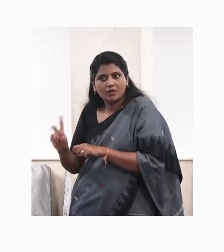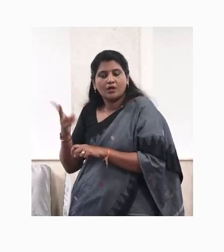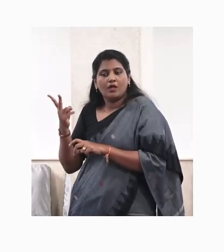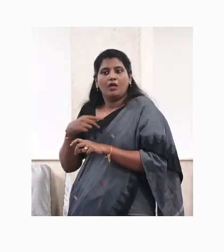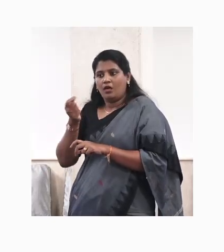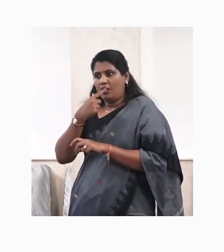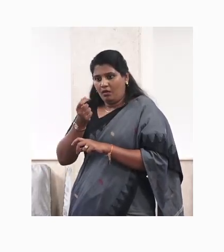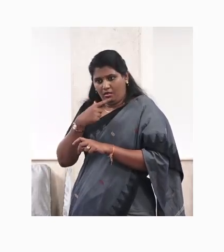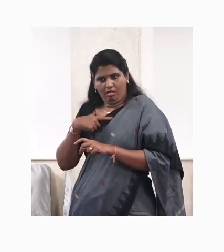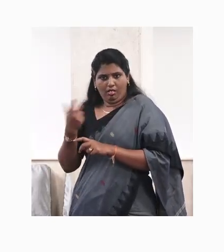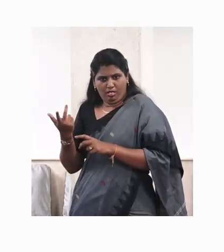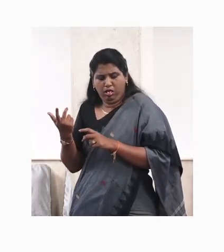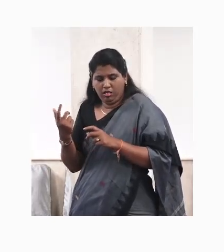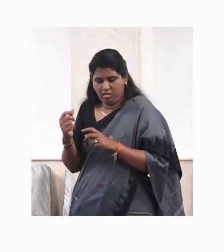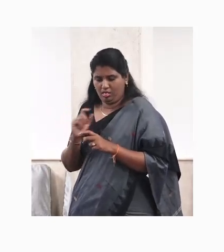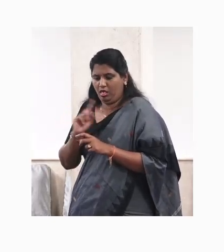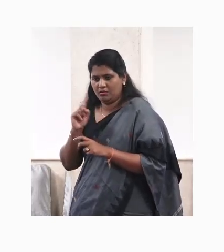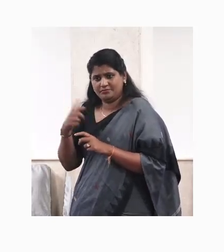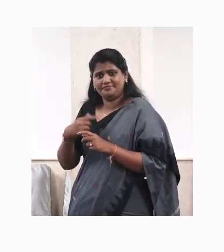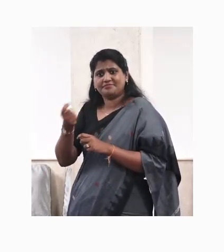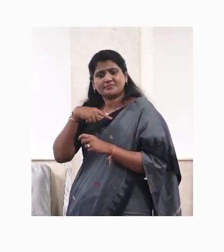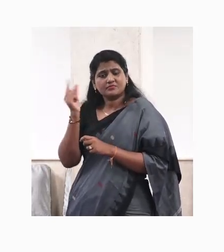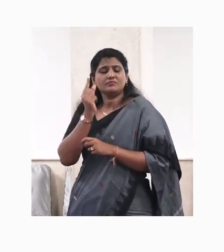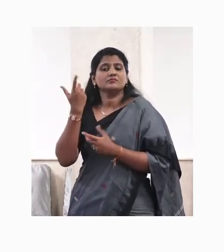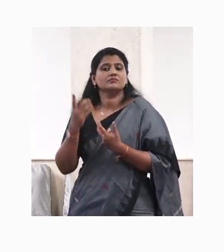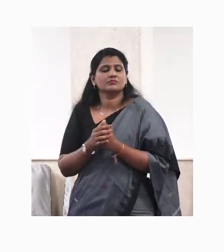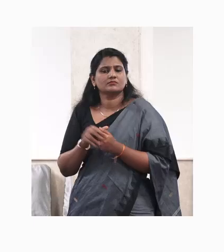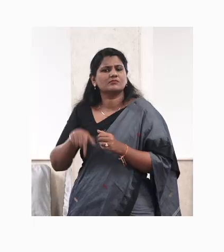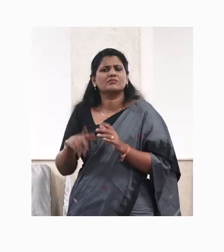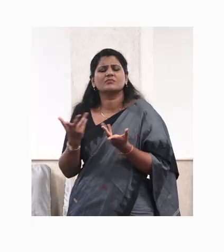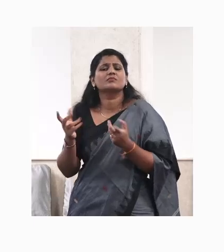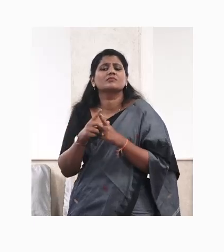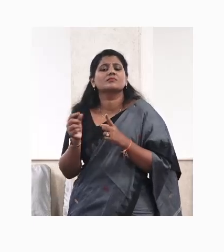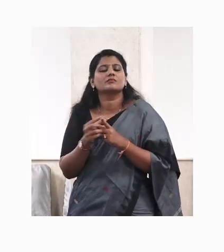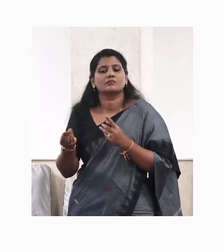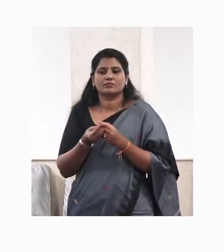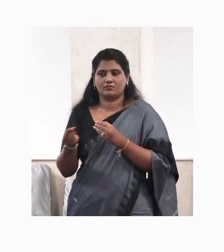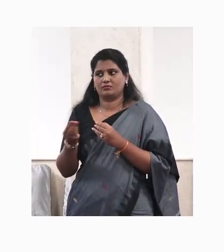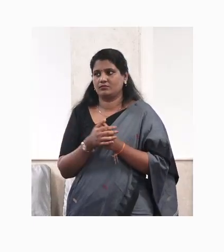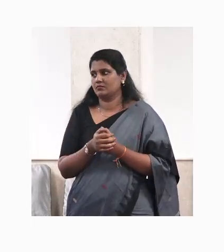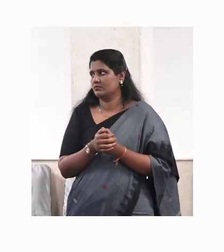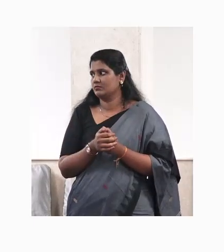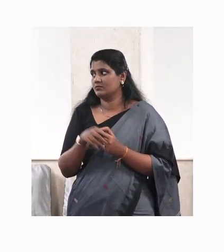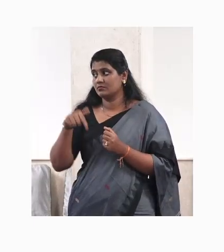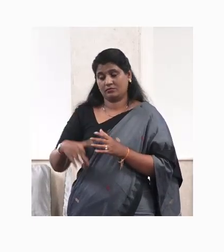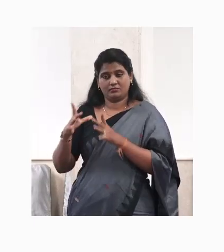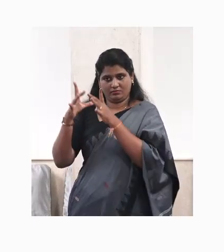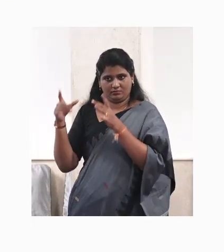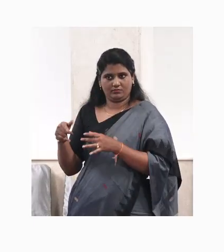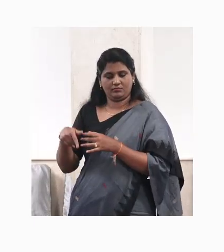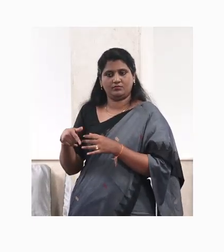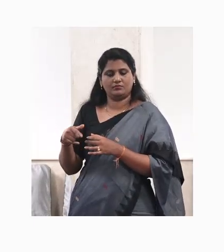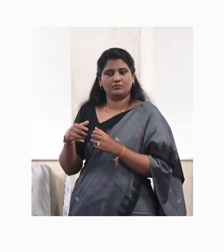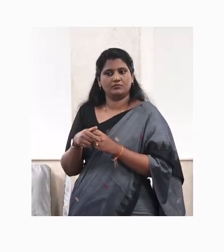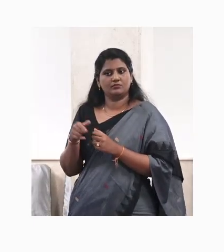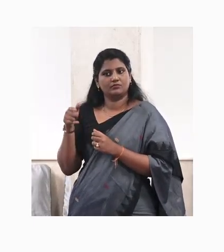there can be a fight which class should go, right? So, but how you do that I think here, this structure makes it